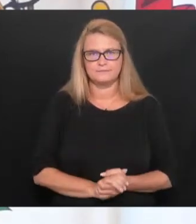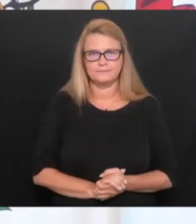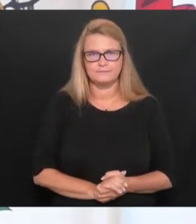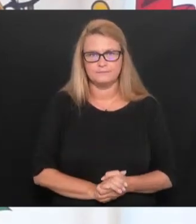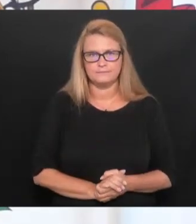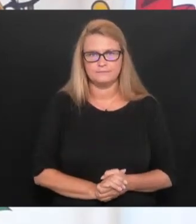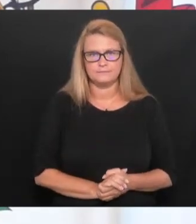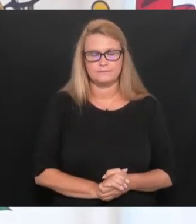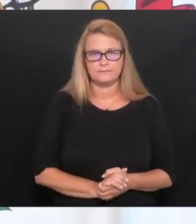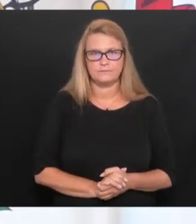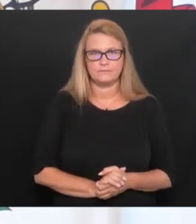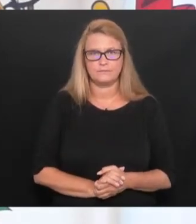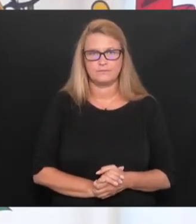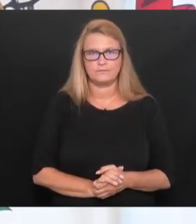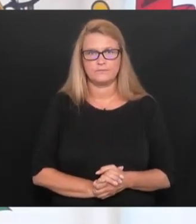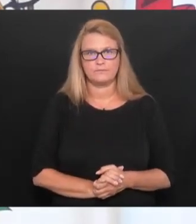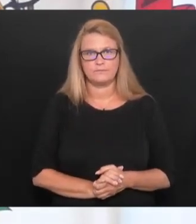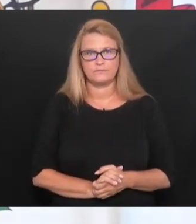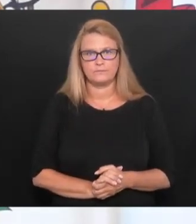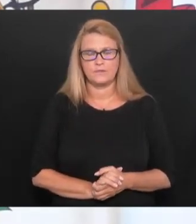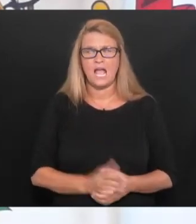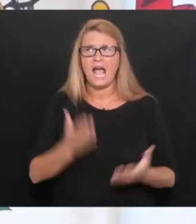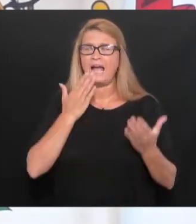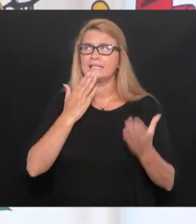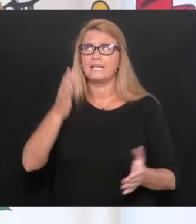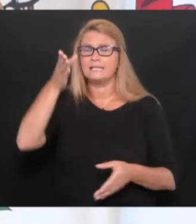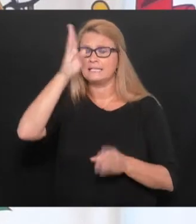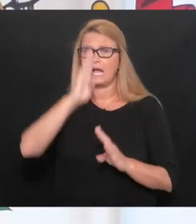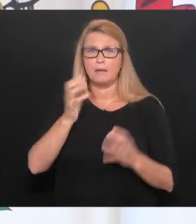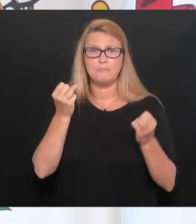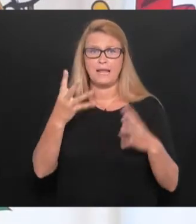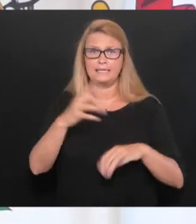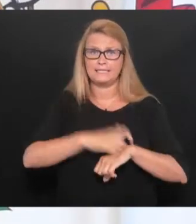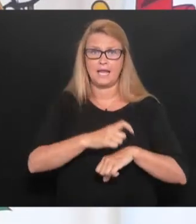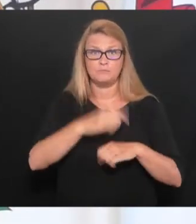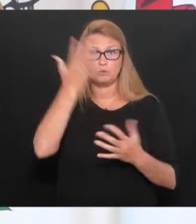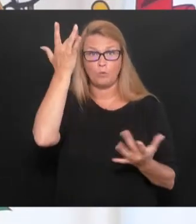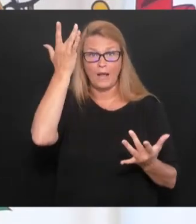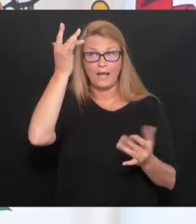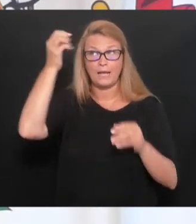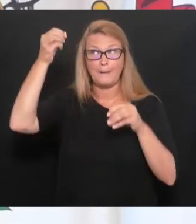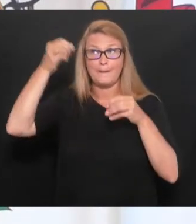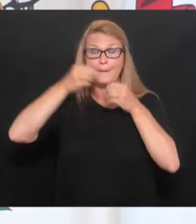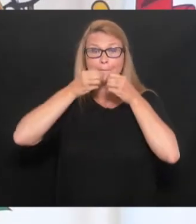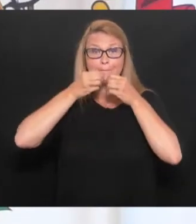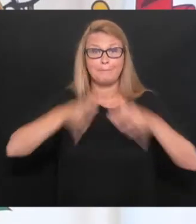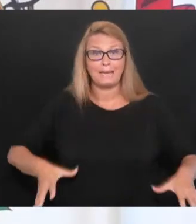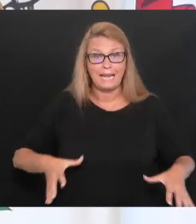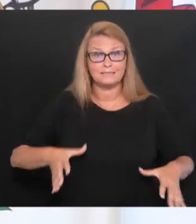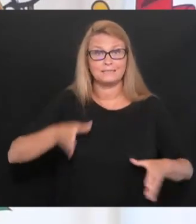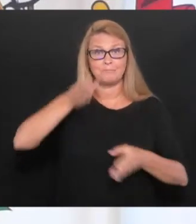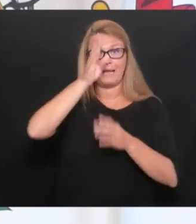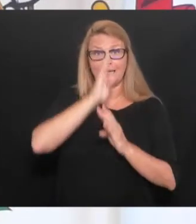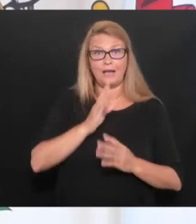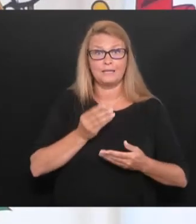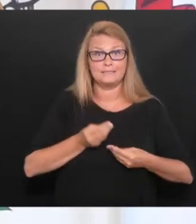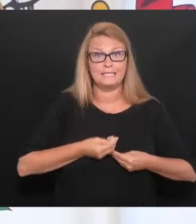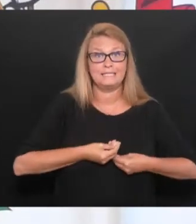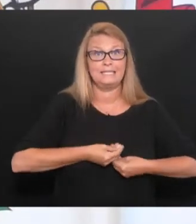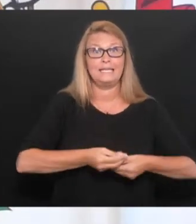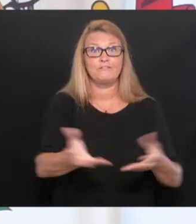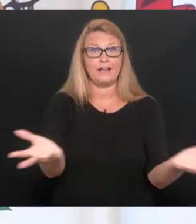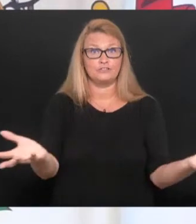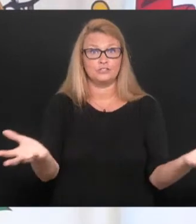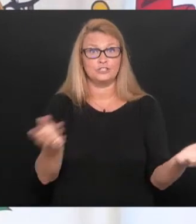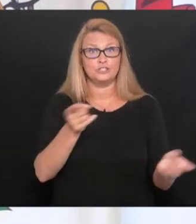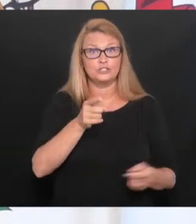to God above, we thank him in every way, because we have been blessed by him to be able to deliver to you